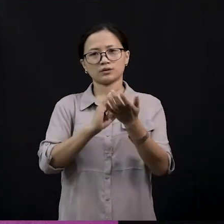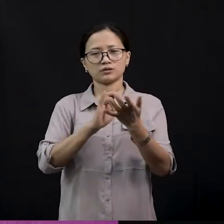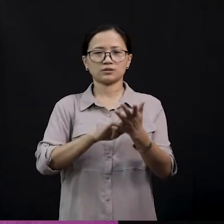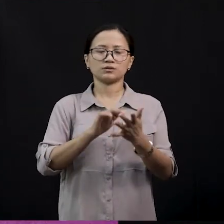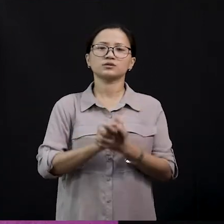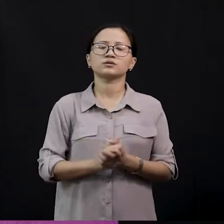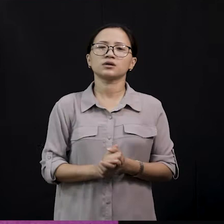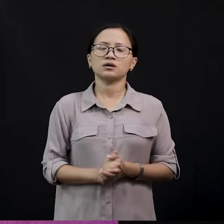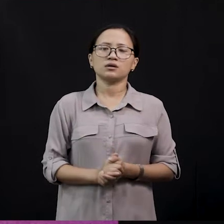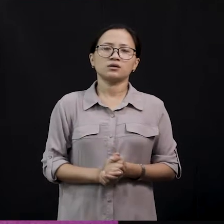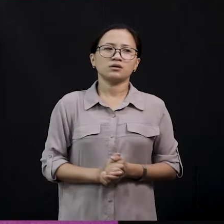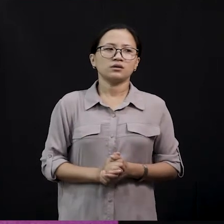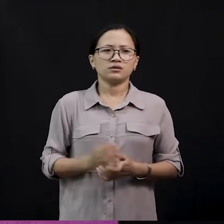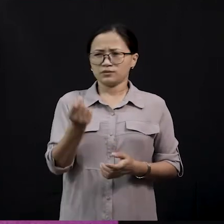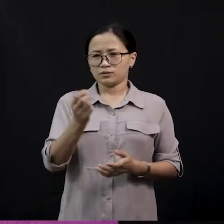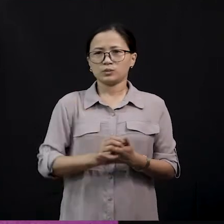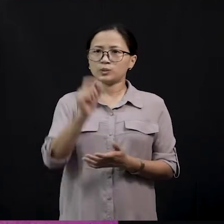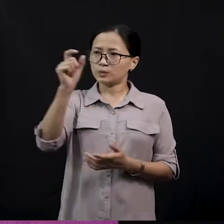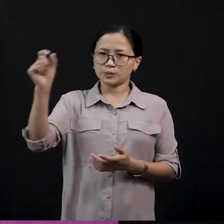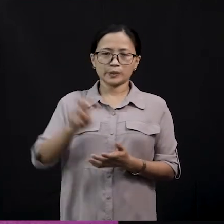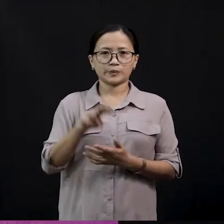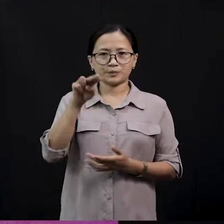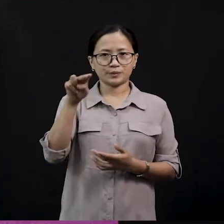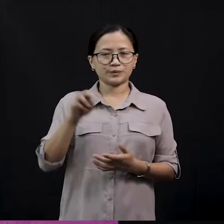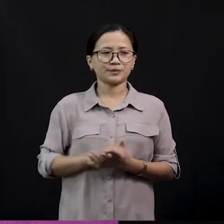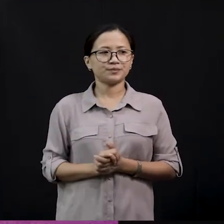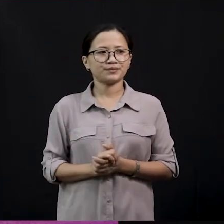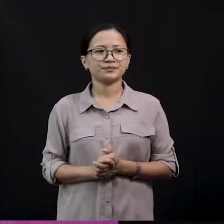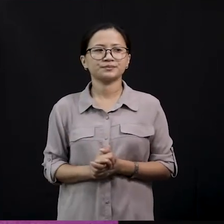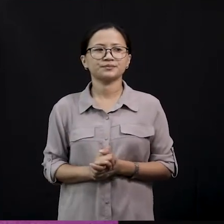here. Here are some few word meaning.